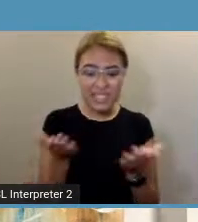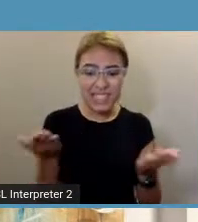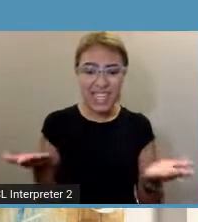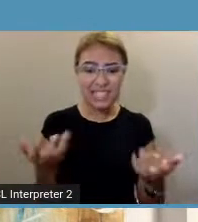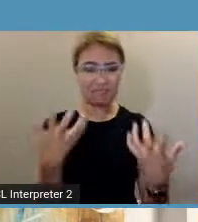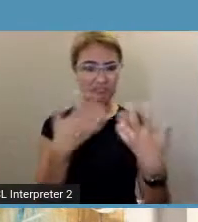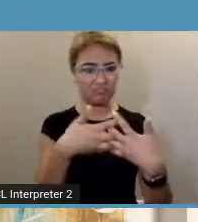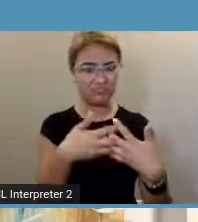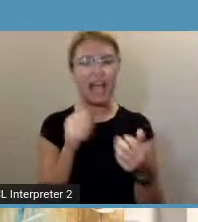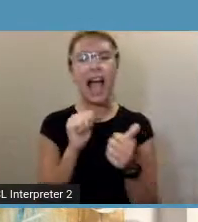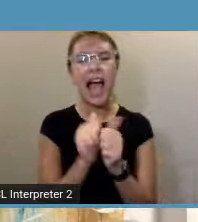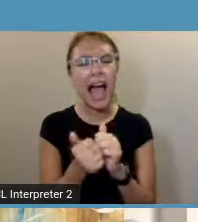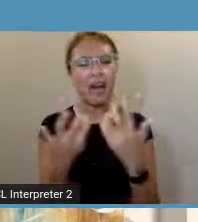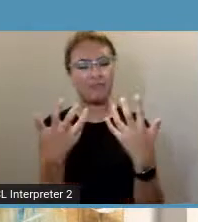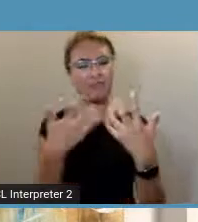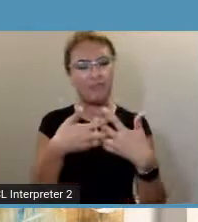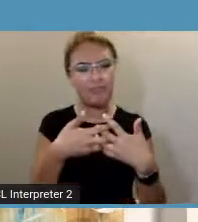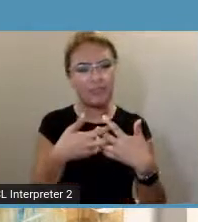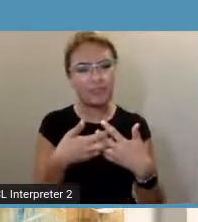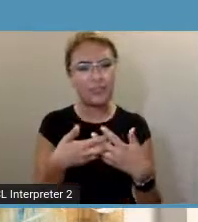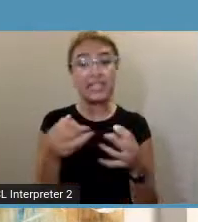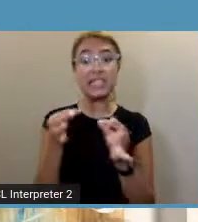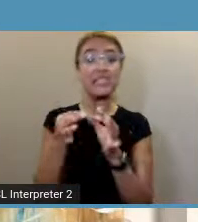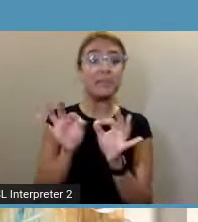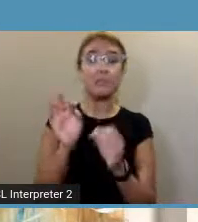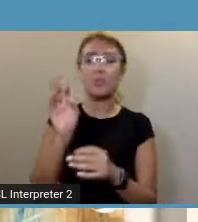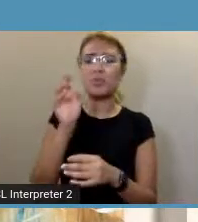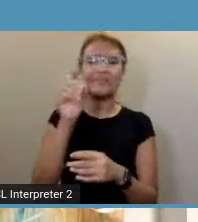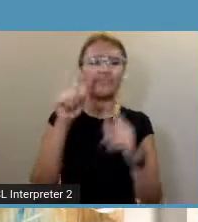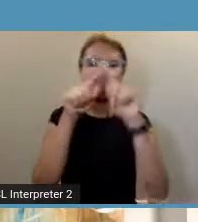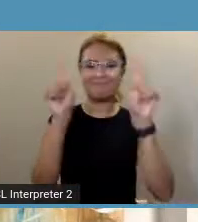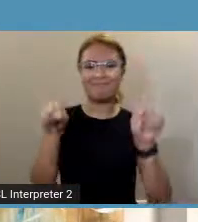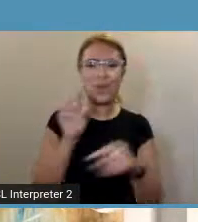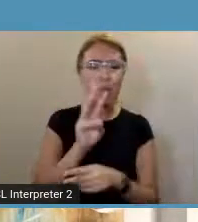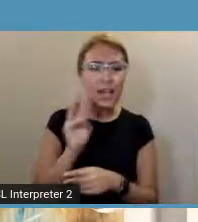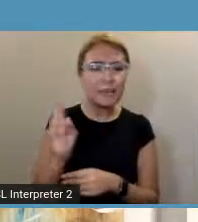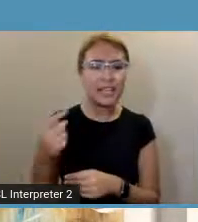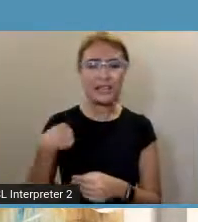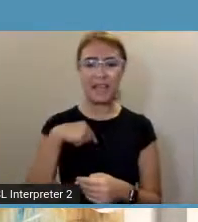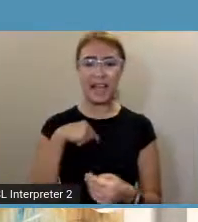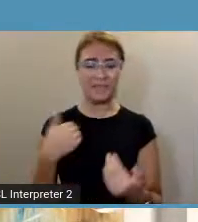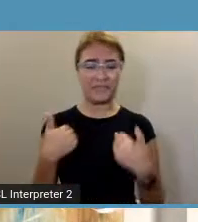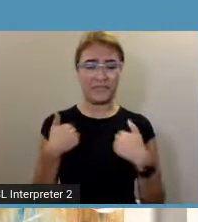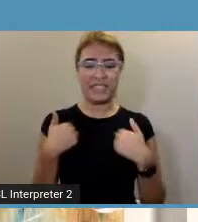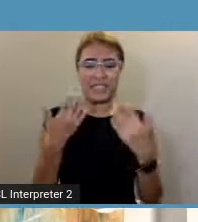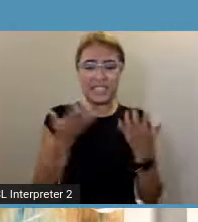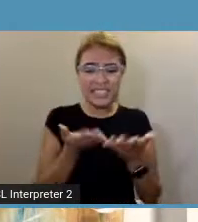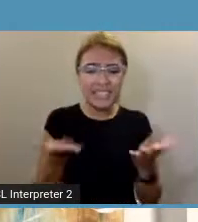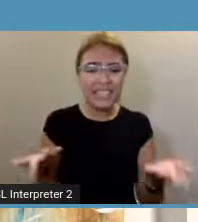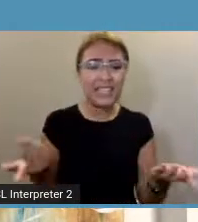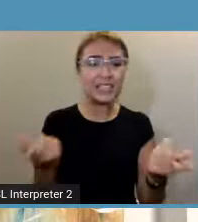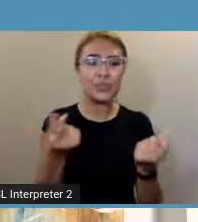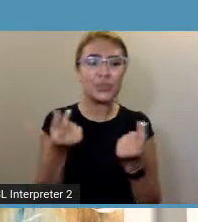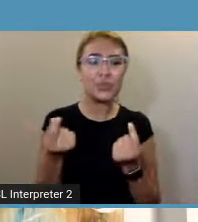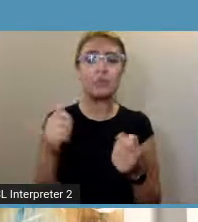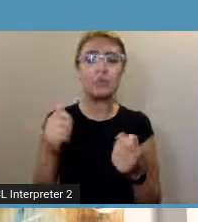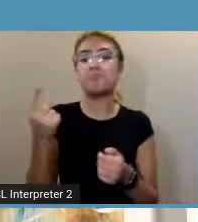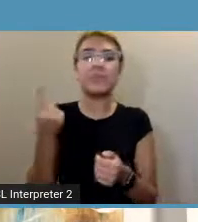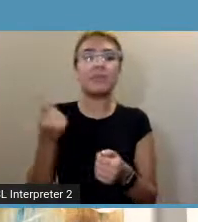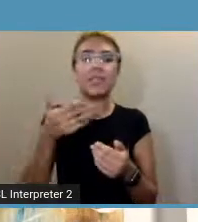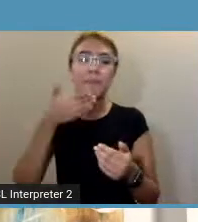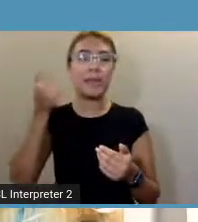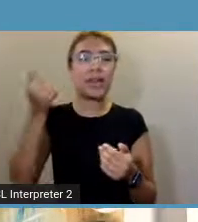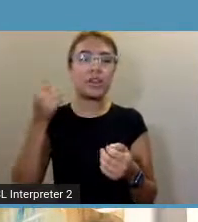Is it going to be a simple web page? Do I have the resources to do something more complicated? And do I have the knowledge?